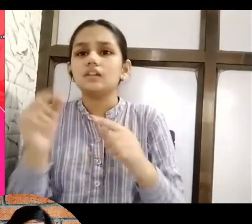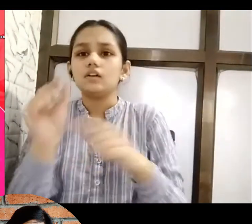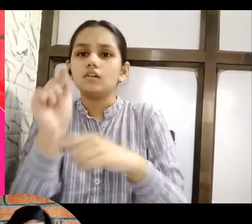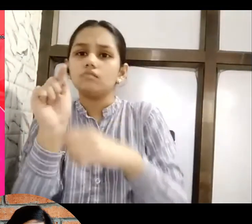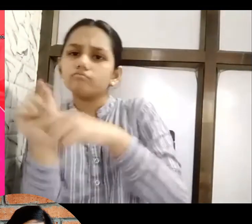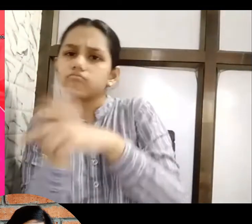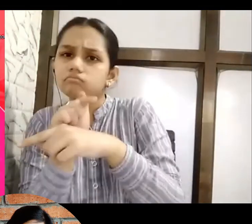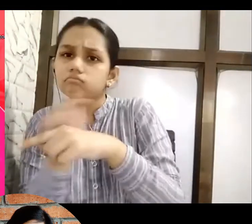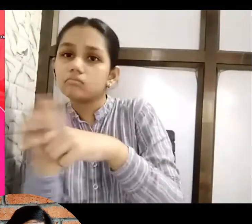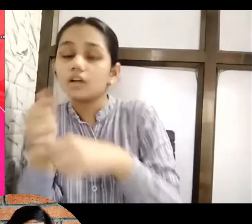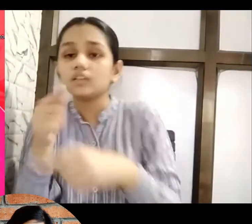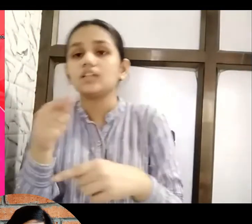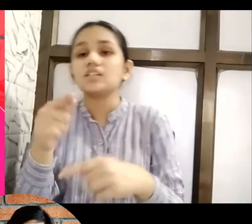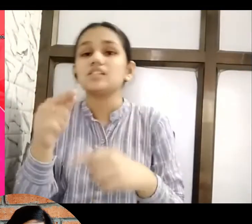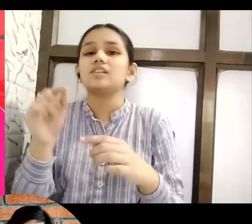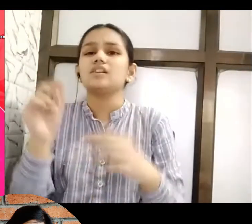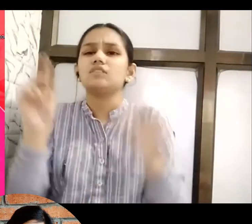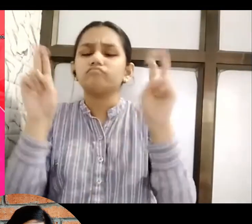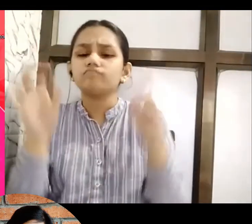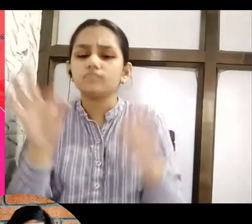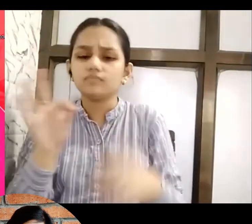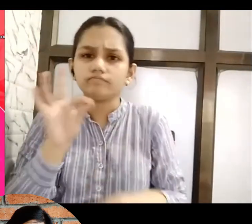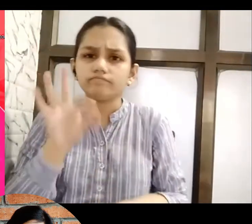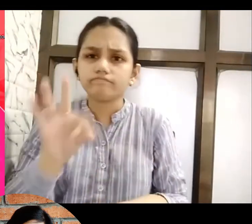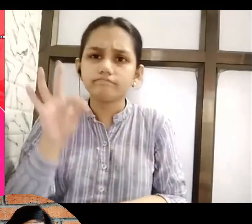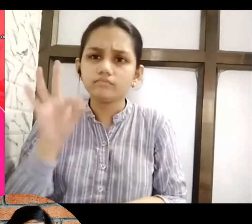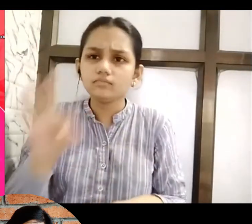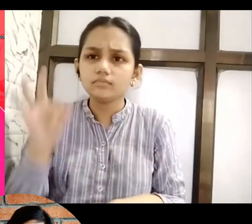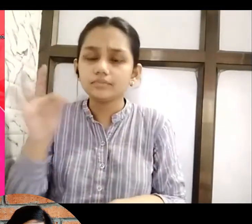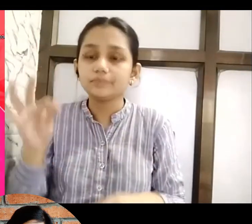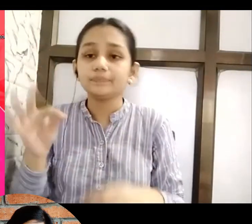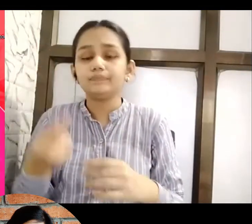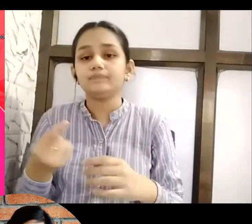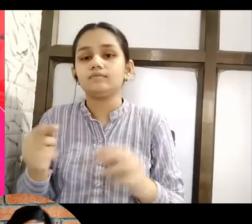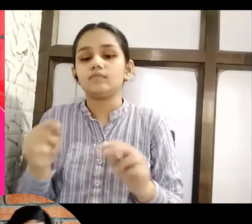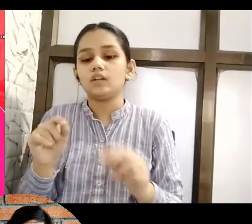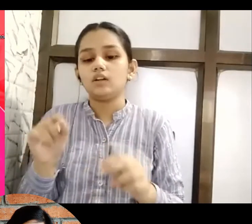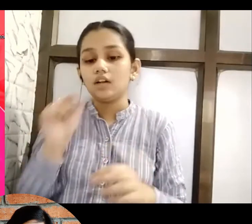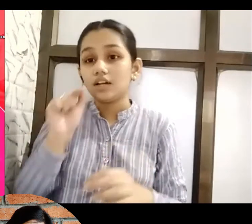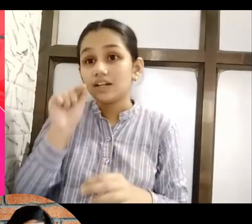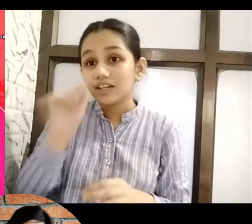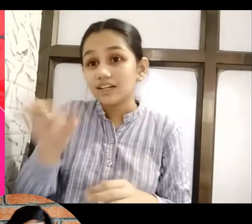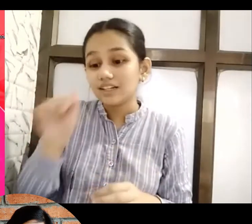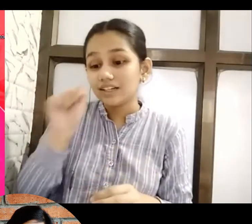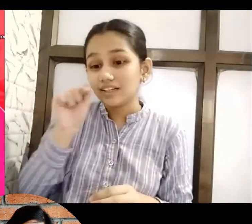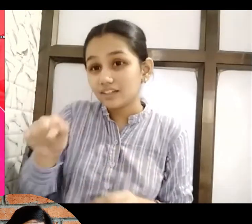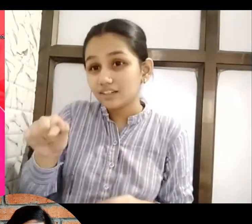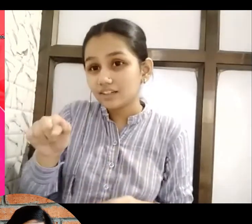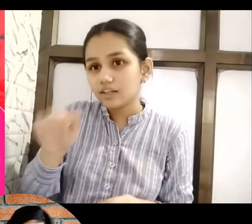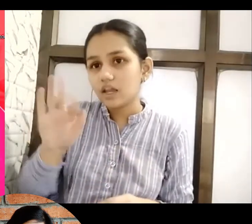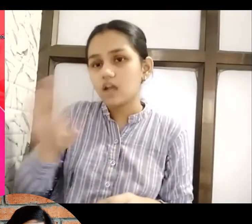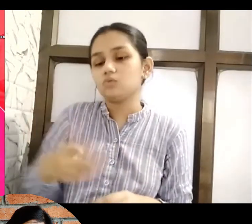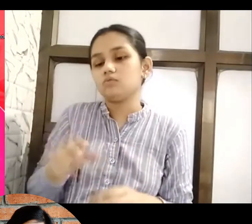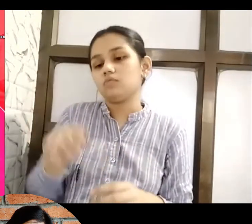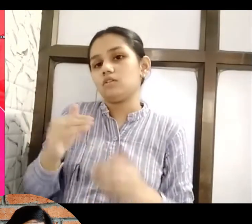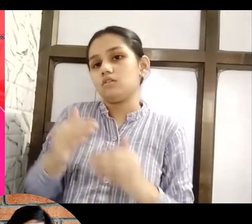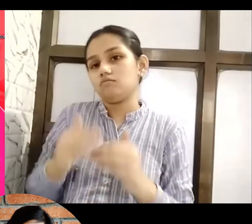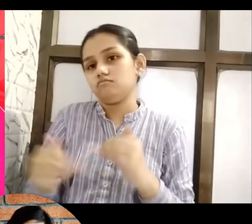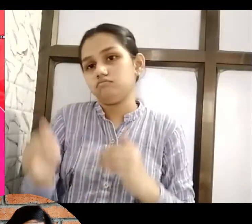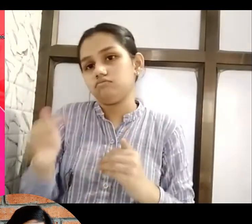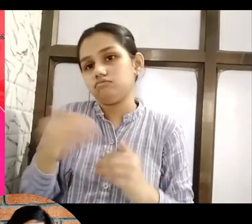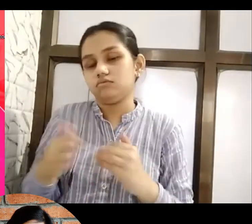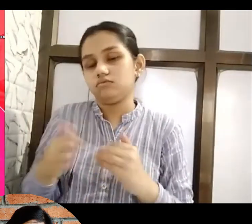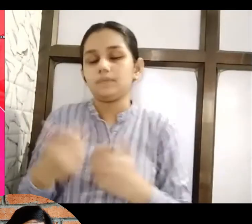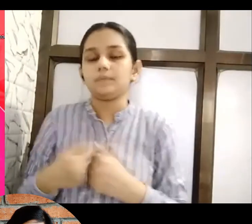these commands, when you want to play more with them, you just click further on them.